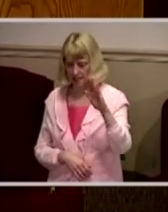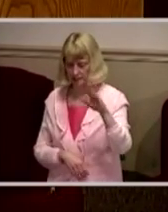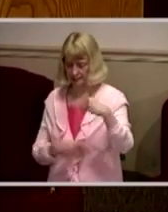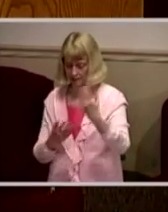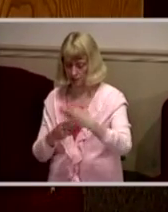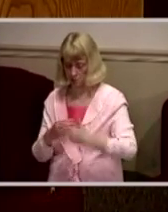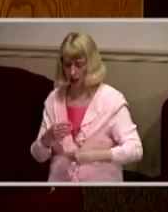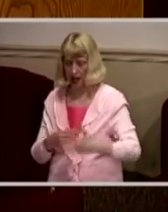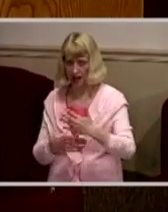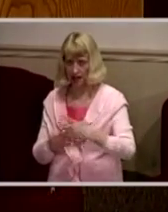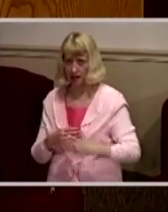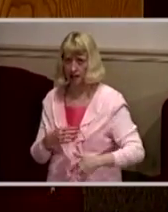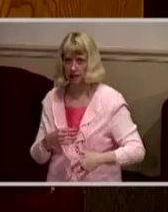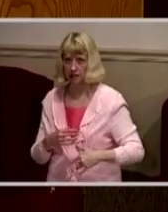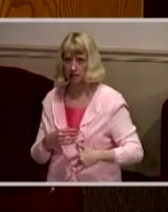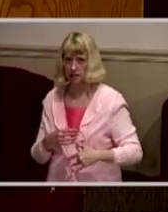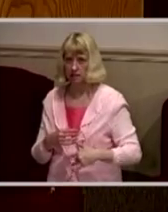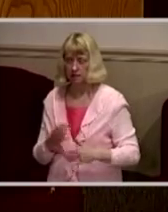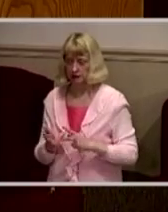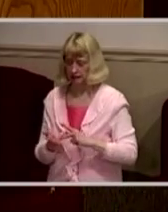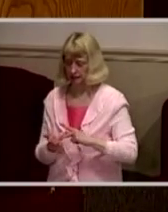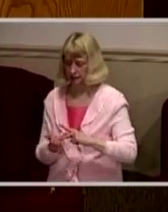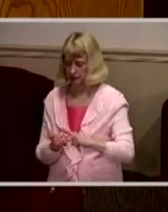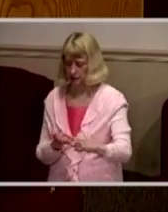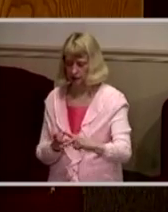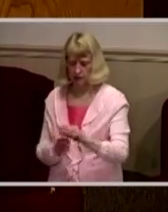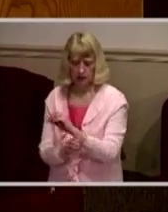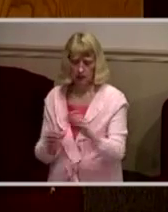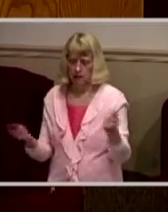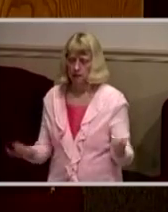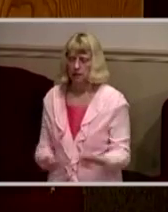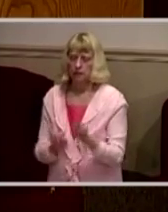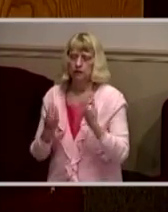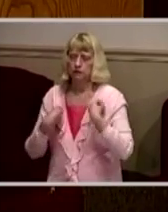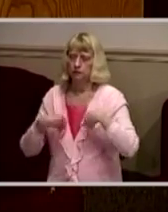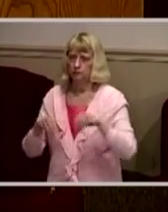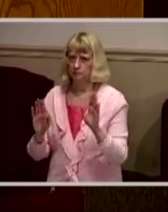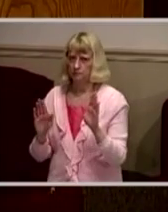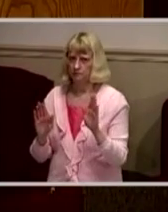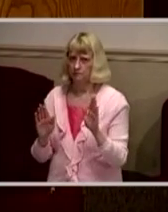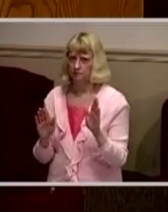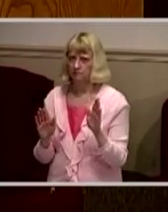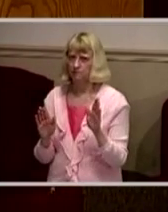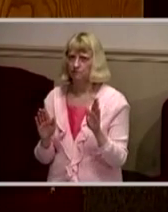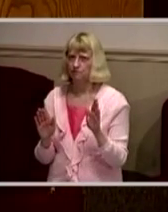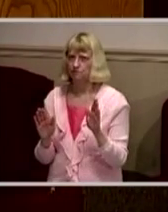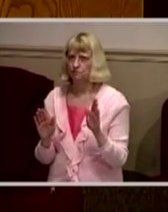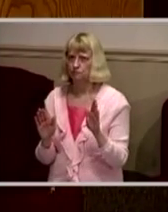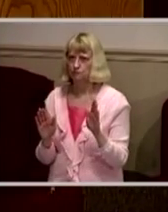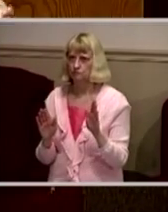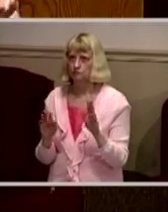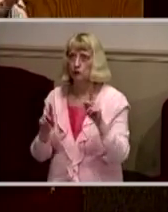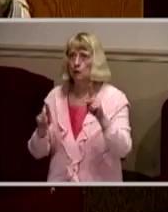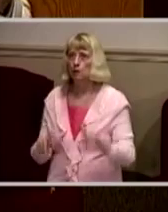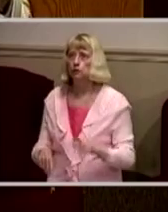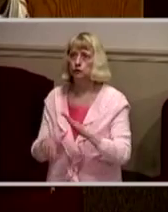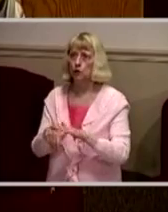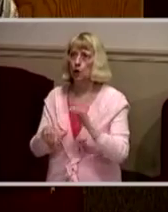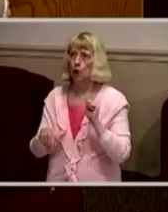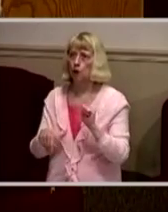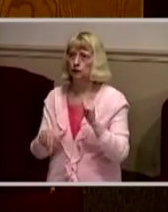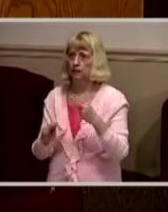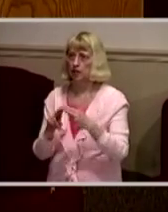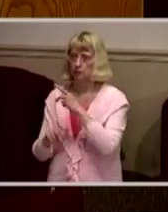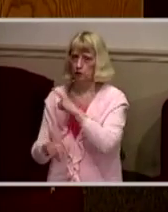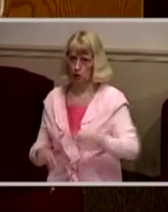blood, his sinless, totally perfect sacrifice, when a person calls upon the name